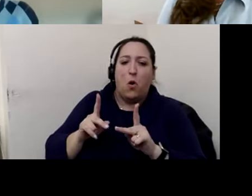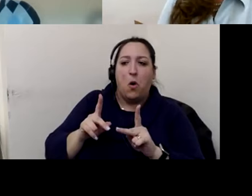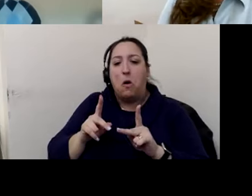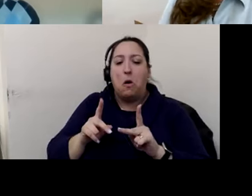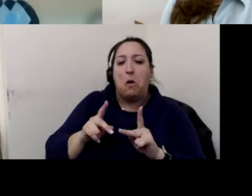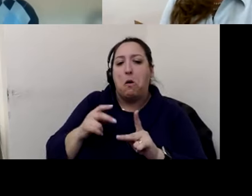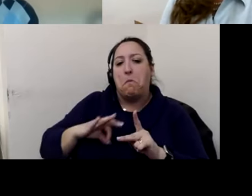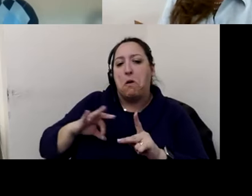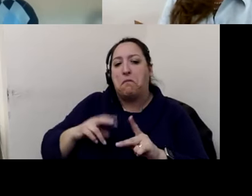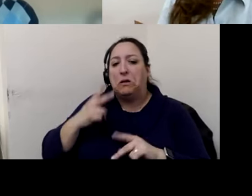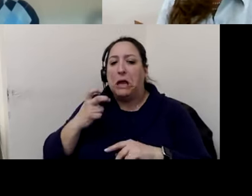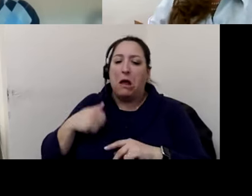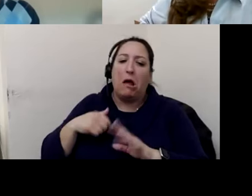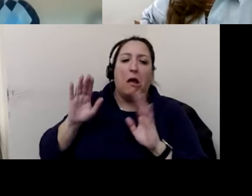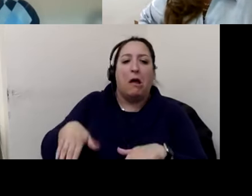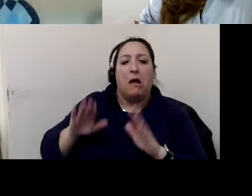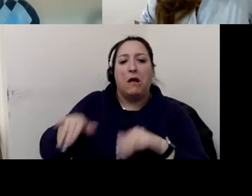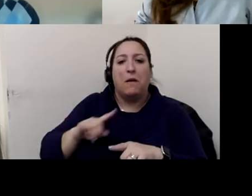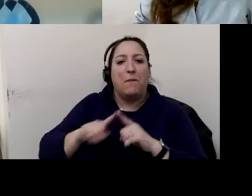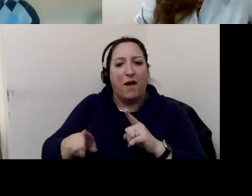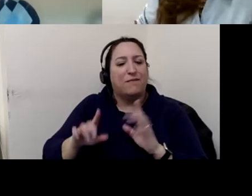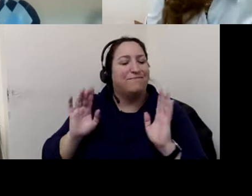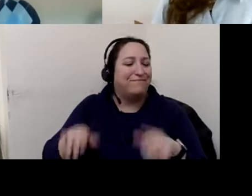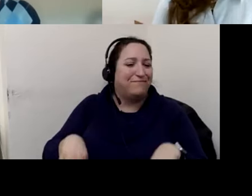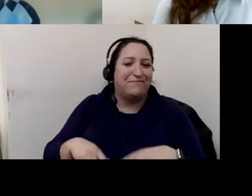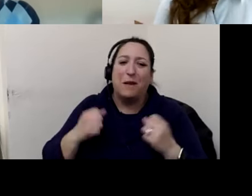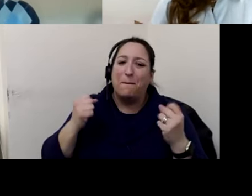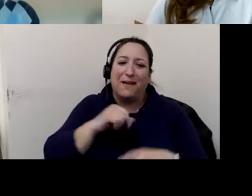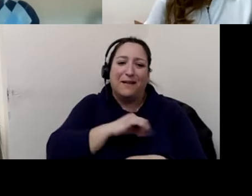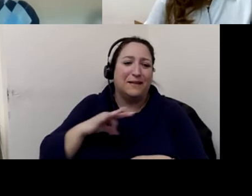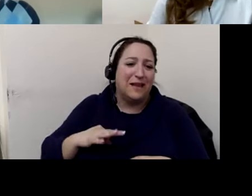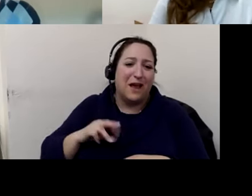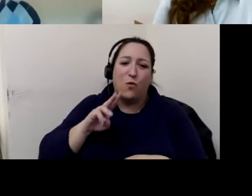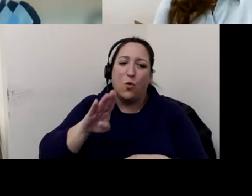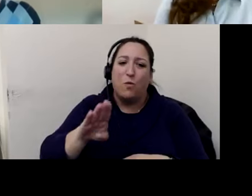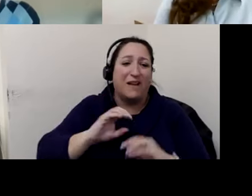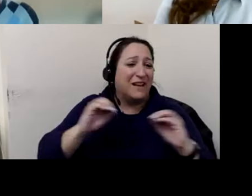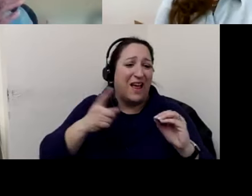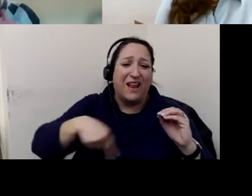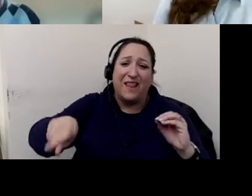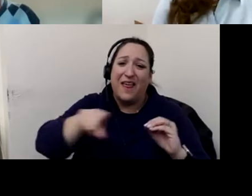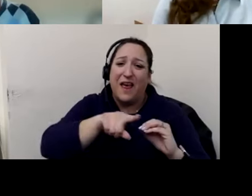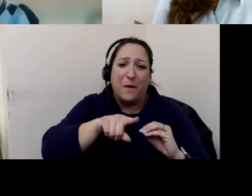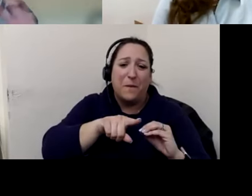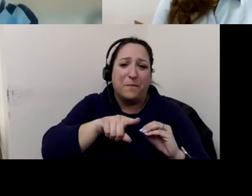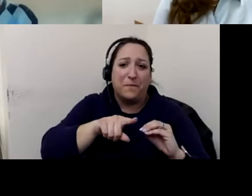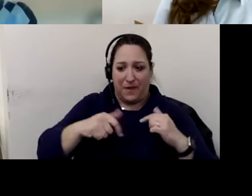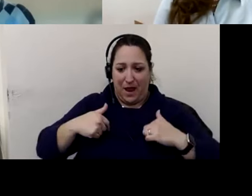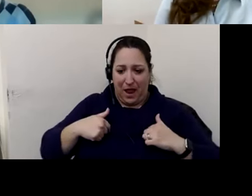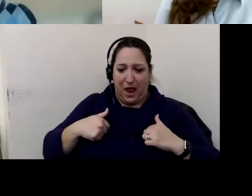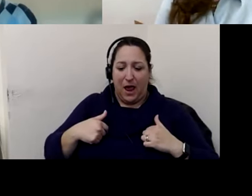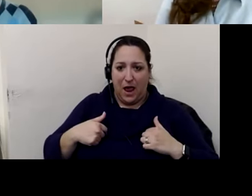too much. And when I met many of the staff at Willowbrook, none of them that I had